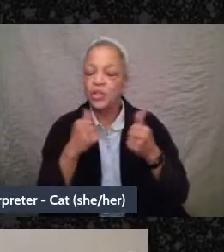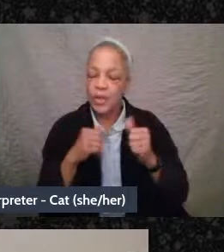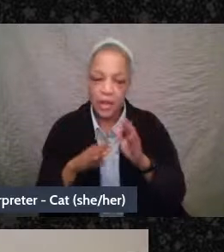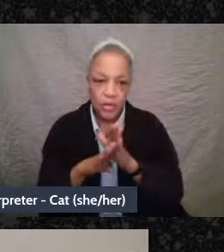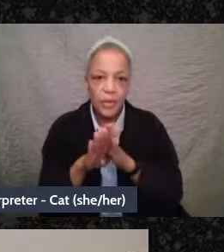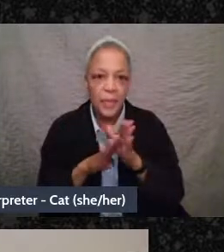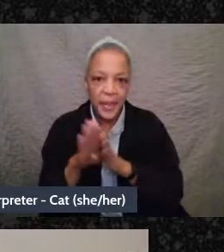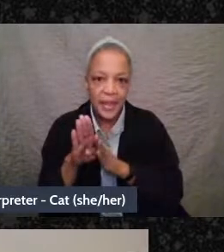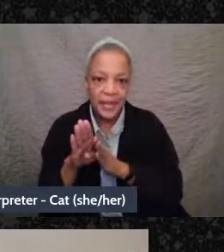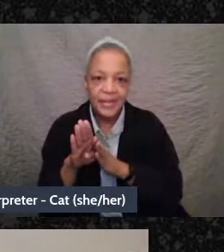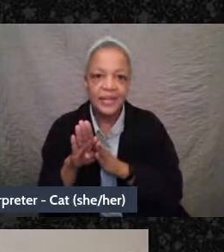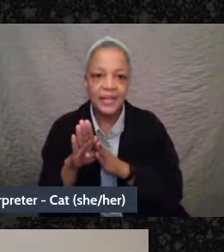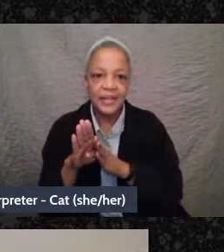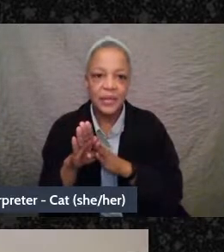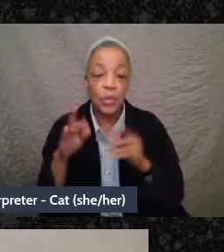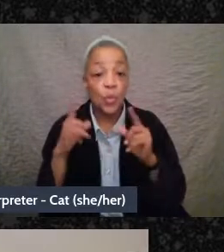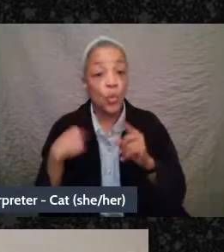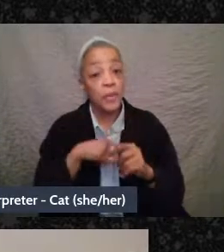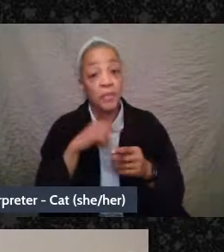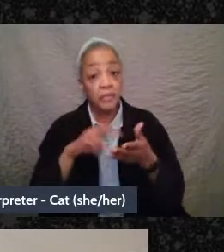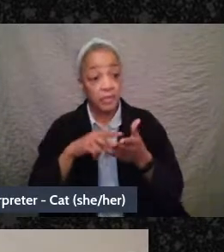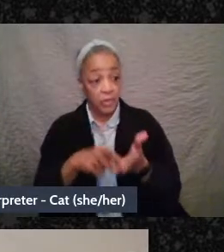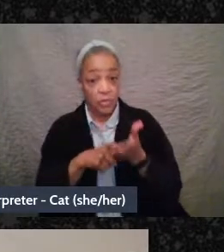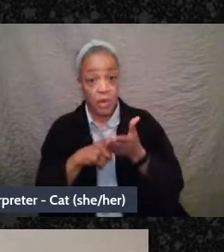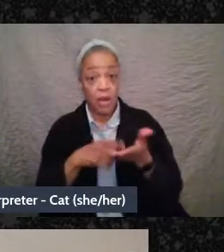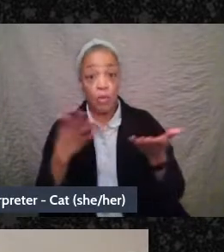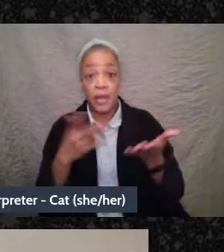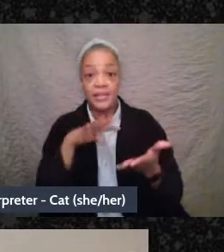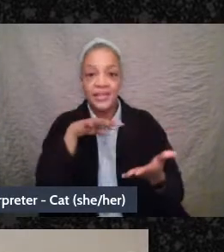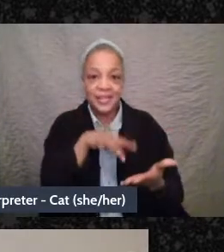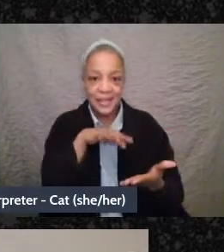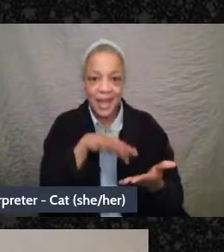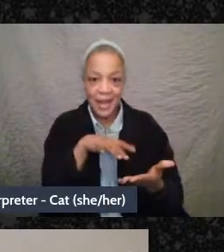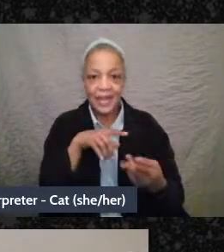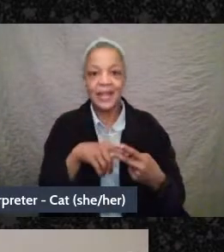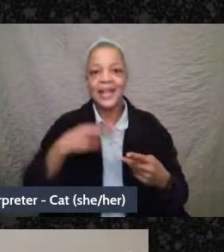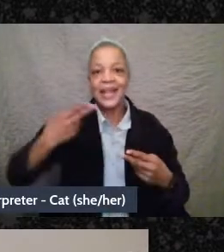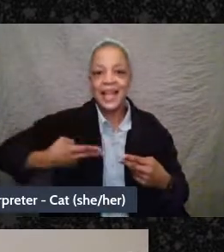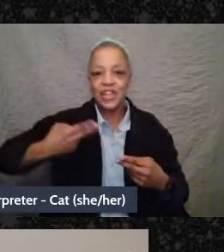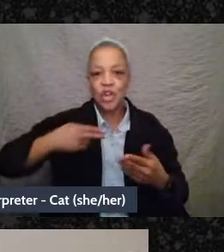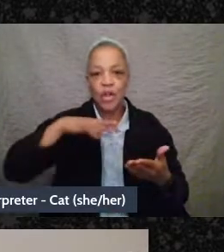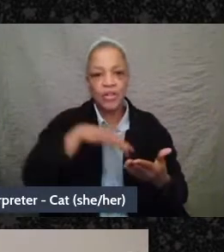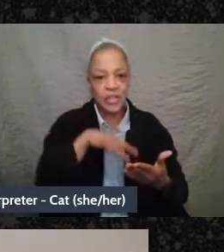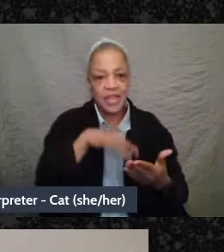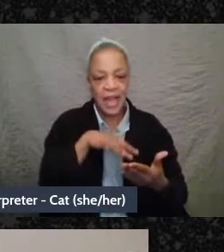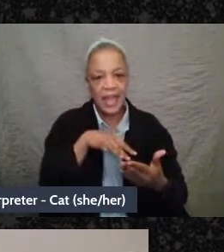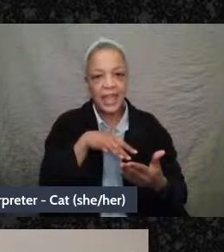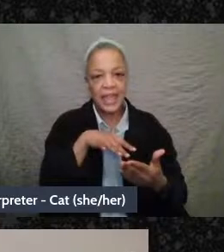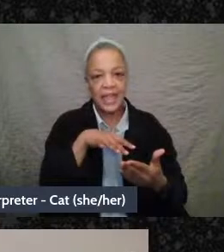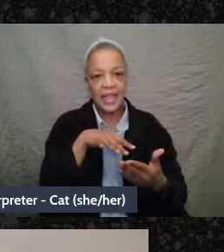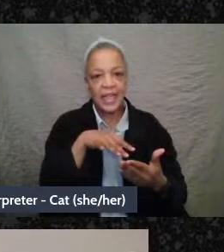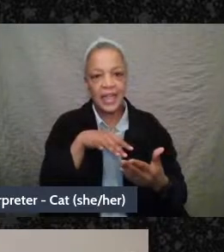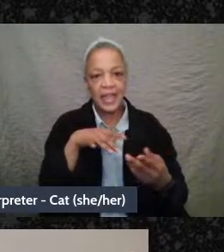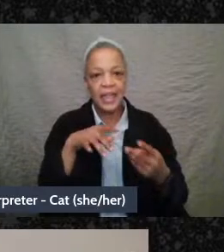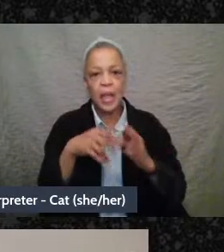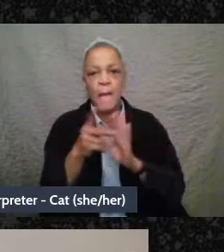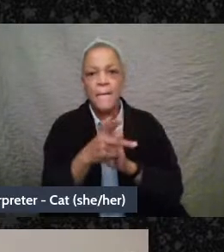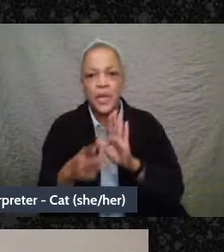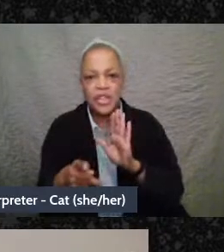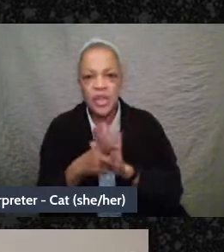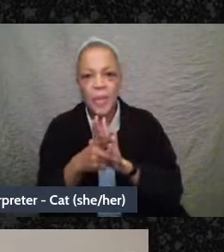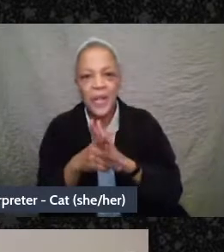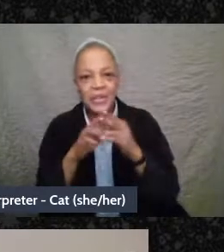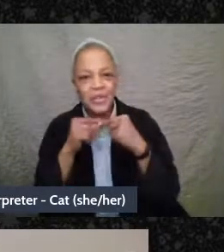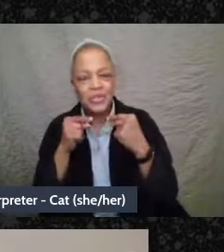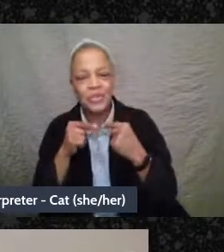to engage in study and historical study, in principled struggle, and to